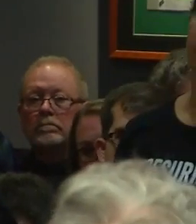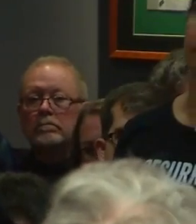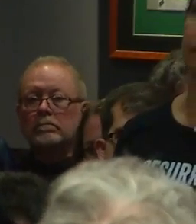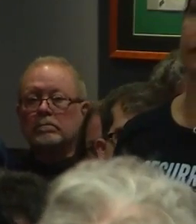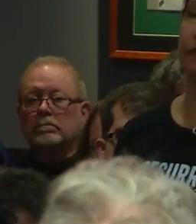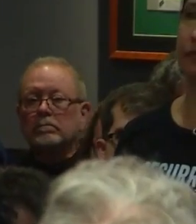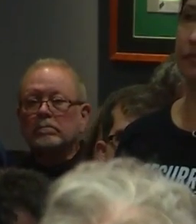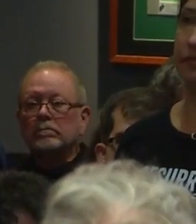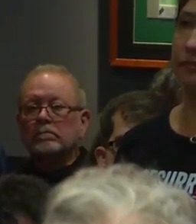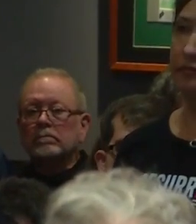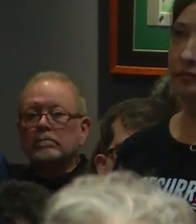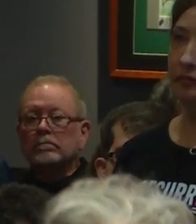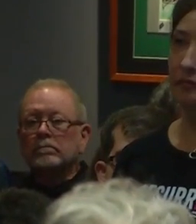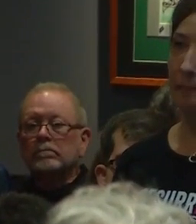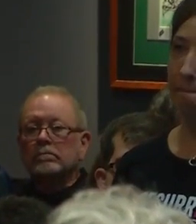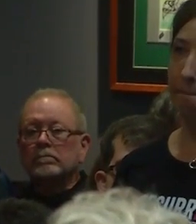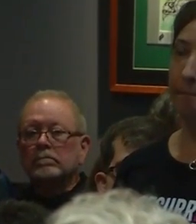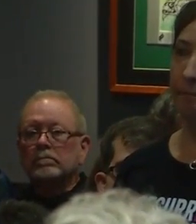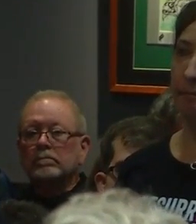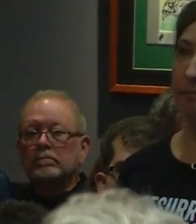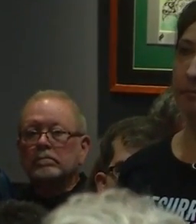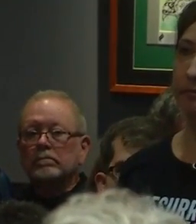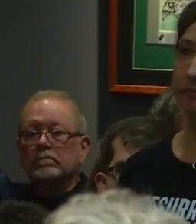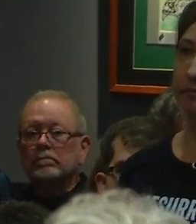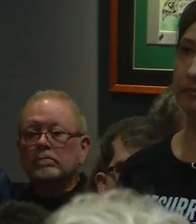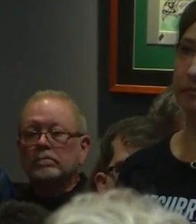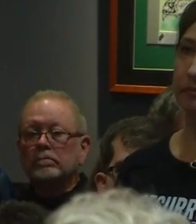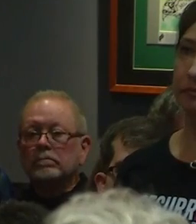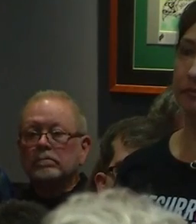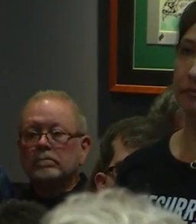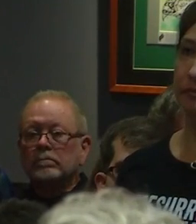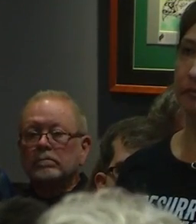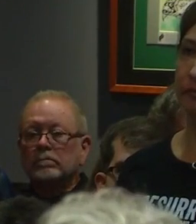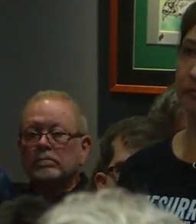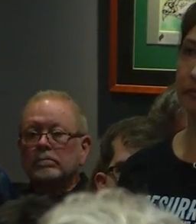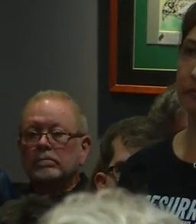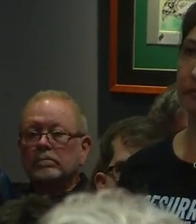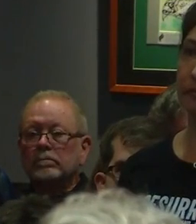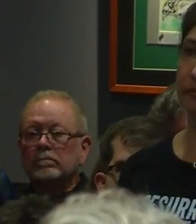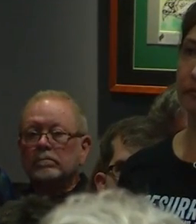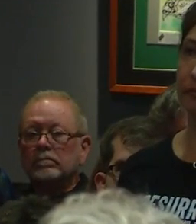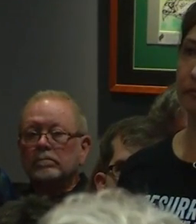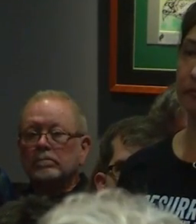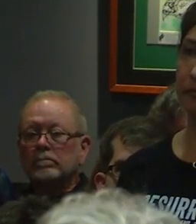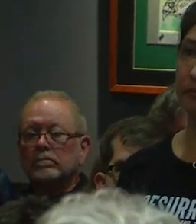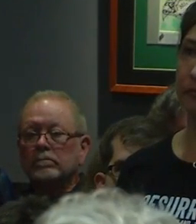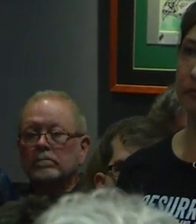was done based on the buildings and houses that are currently here. Does that change with